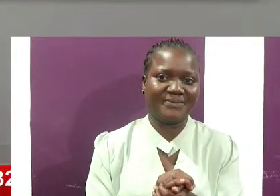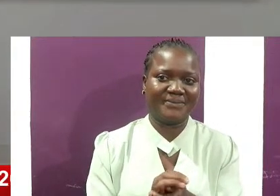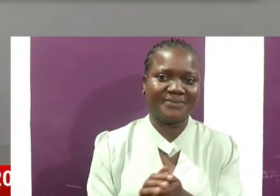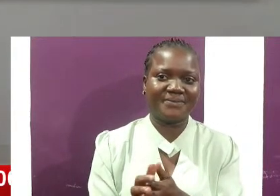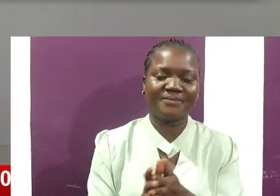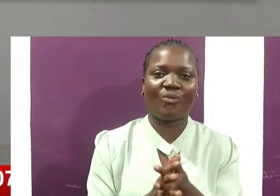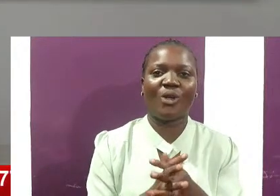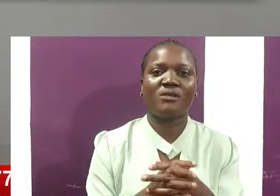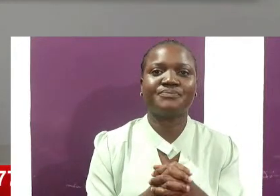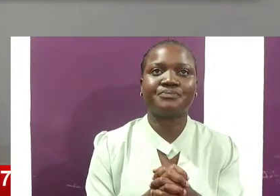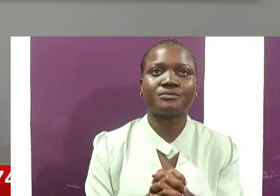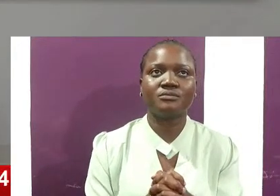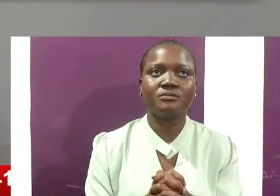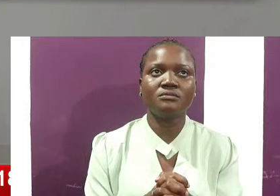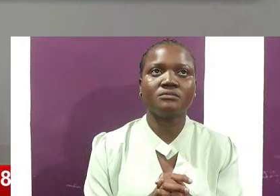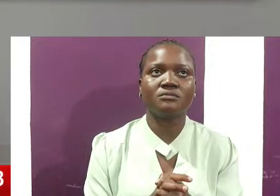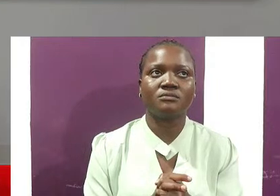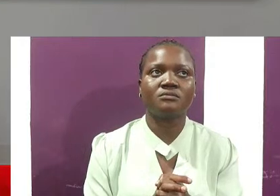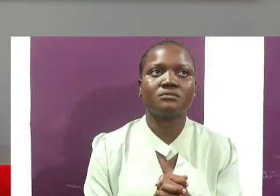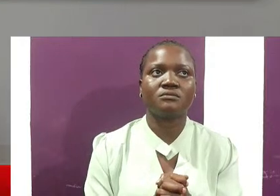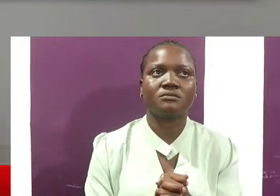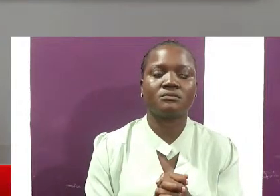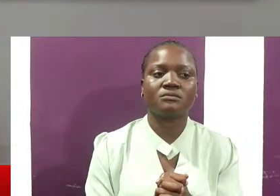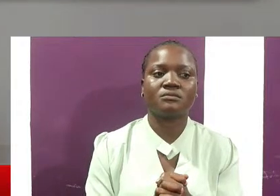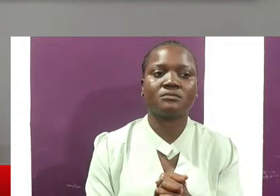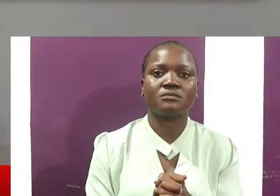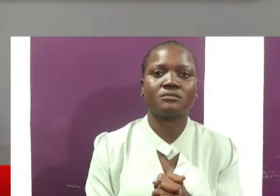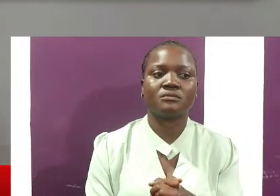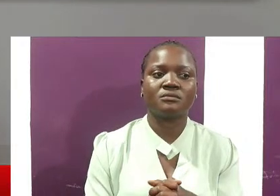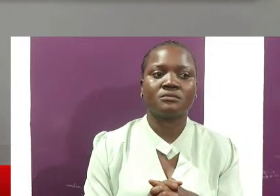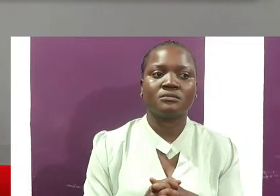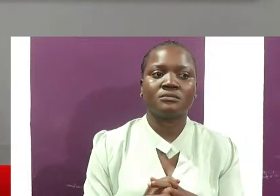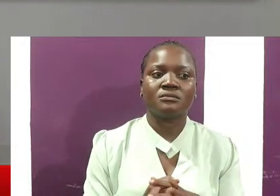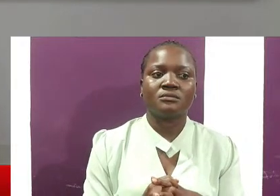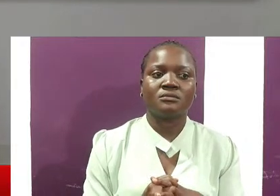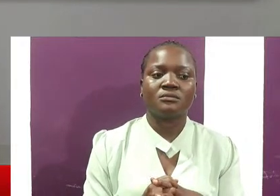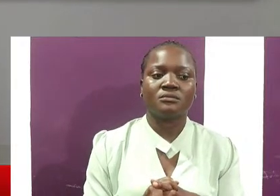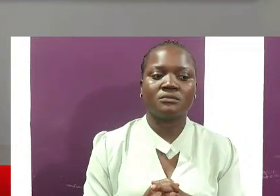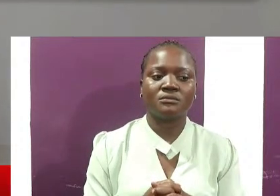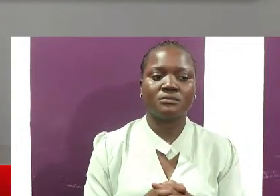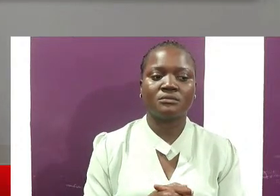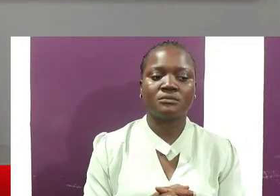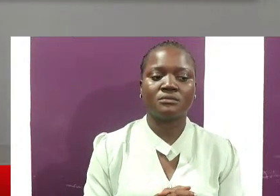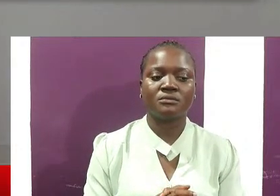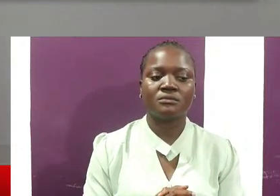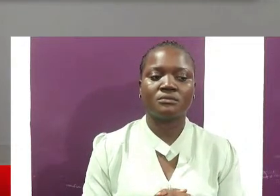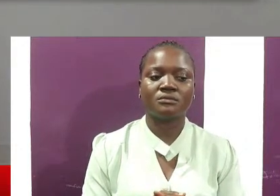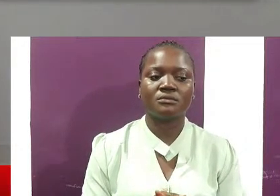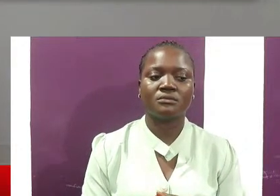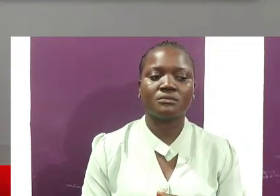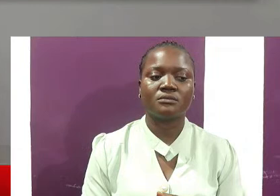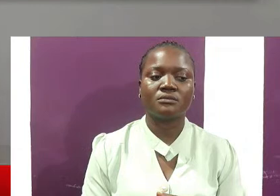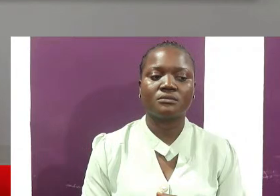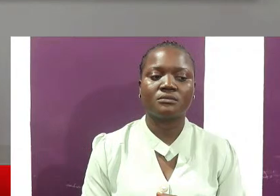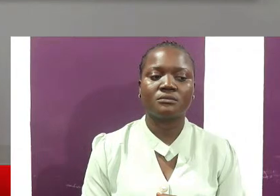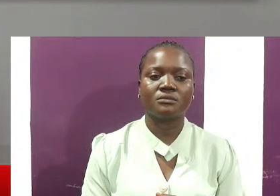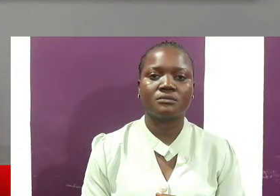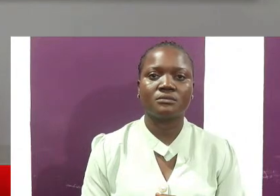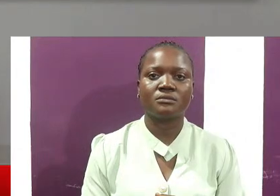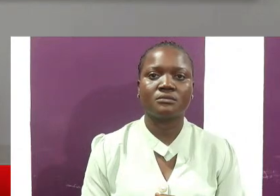to powerful people as well, trying to get them on the path of righteousness, which is only one path.